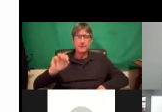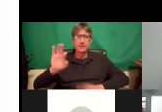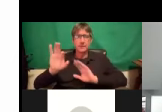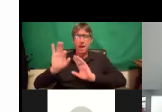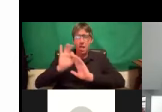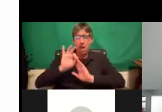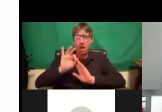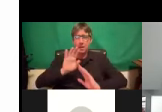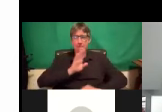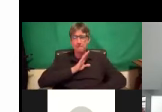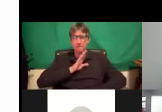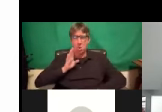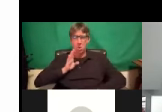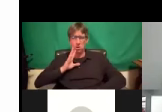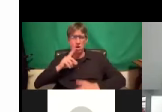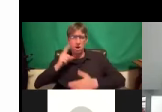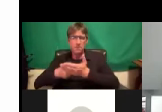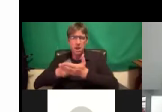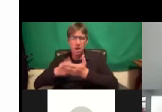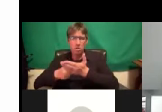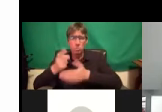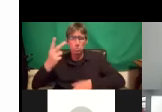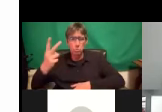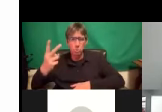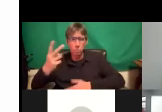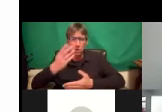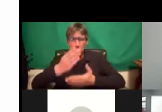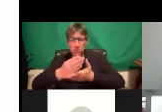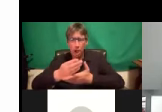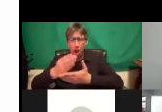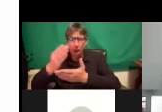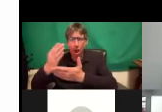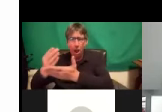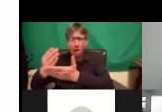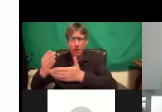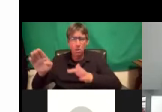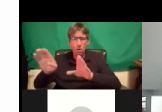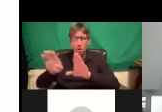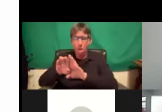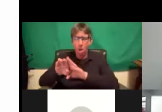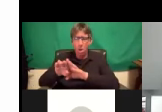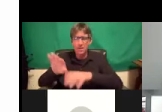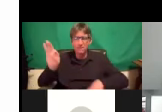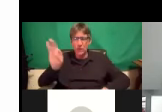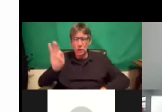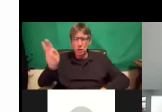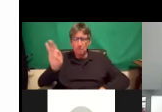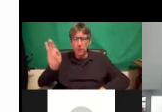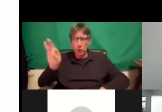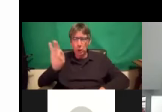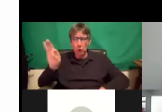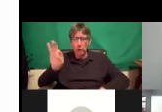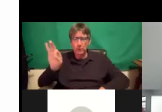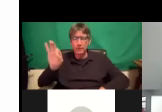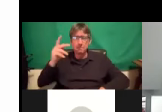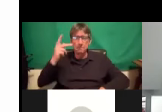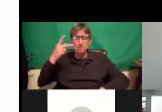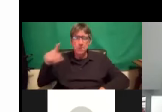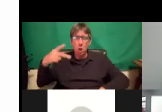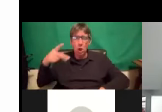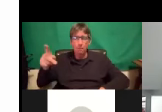the closing of 2 stops on the Fitchburg commuter rail line, Silver Hill and